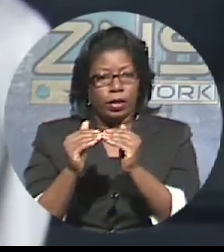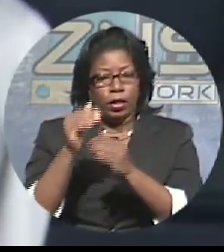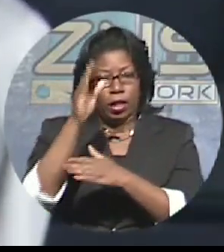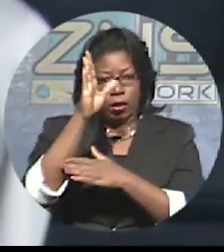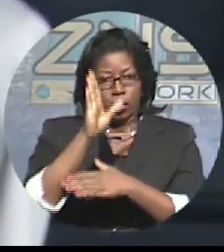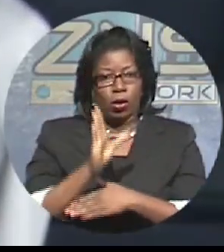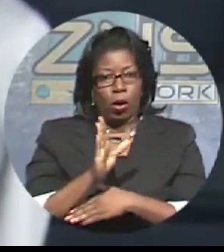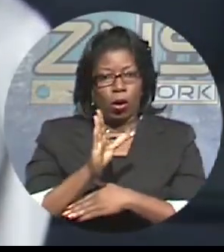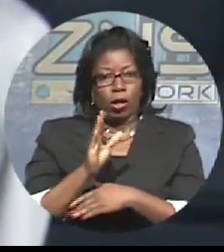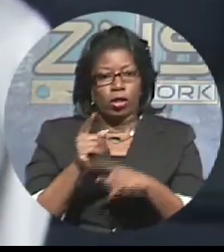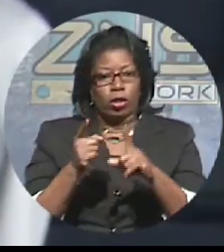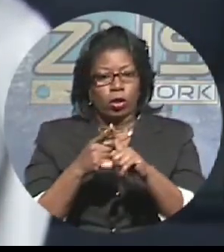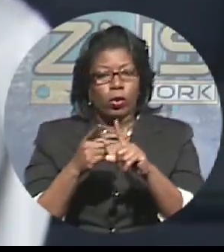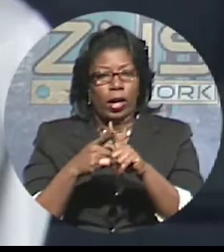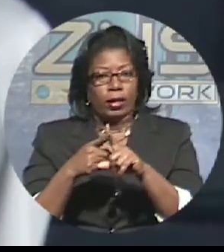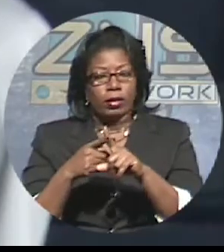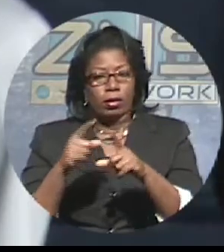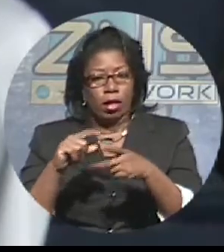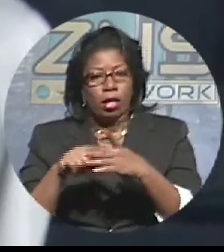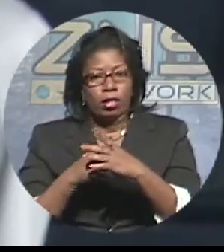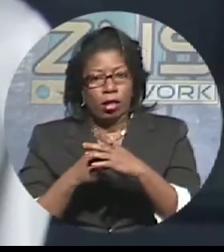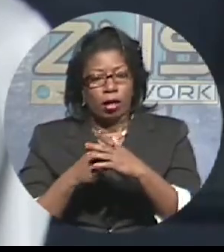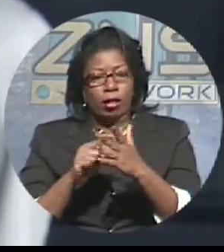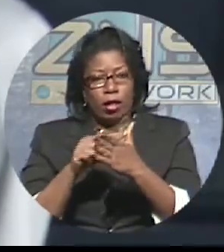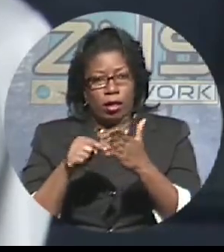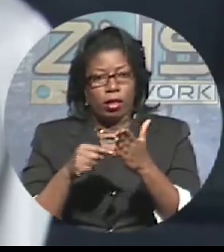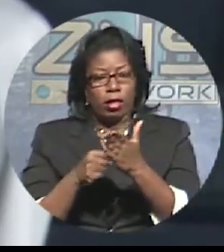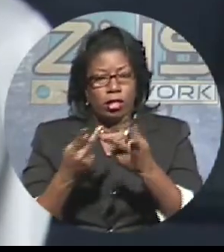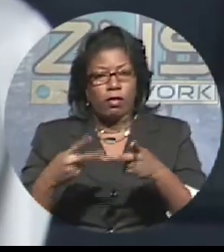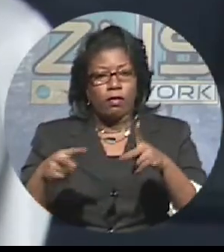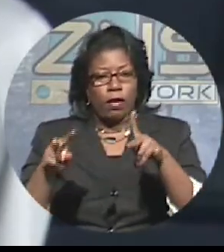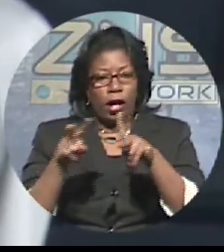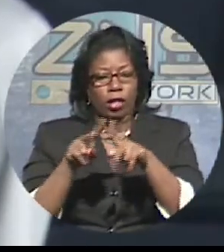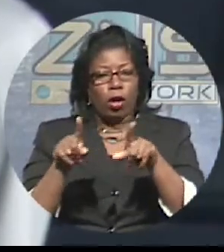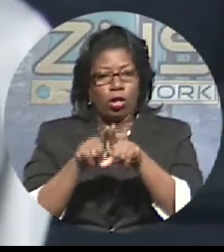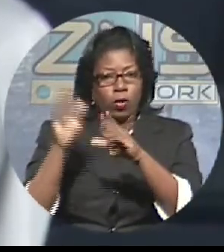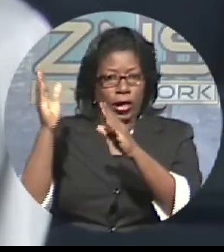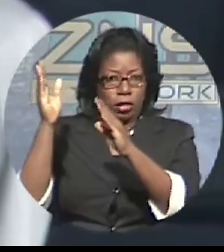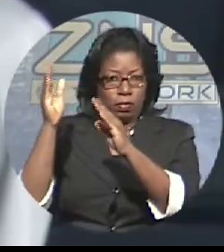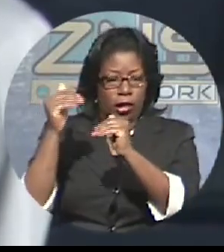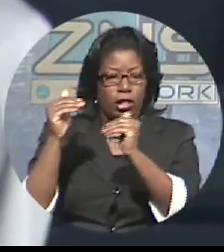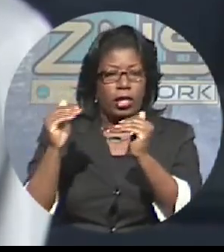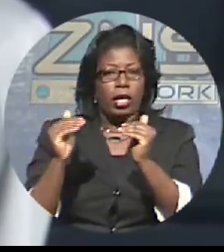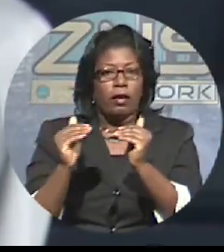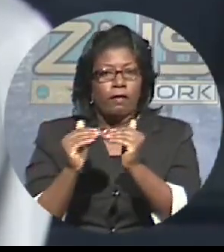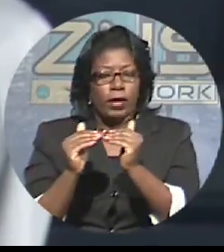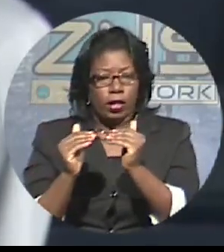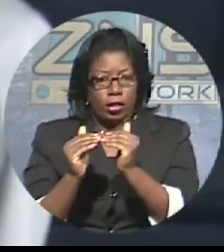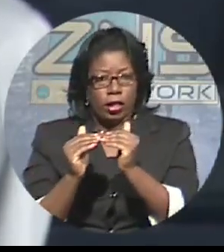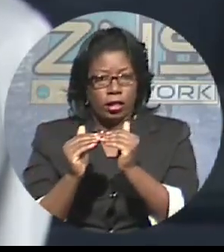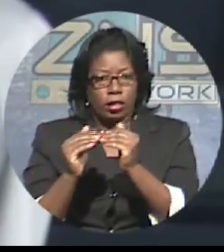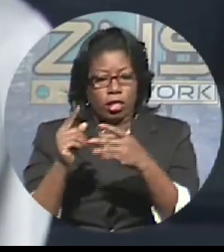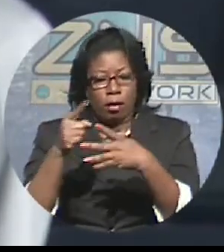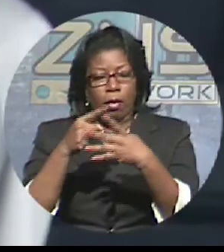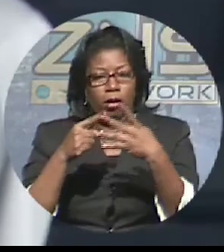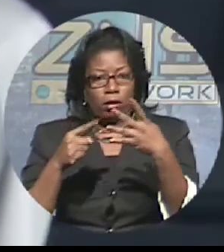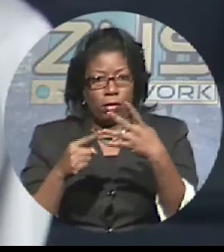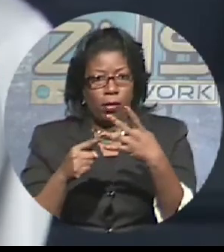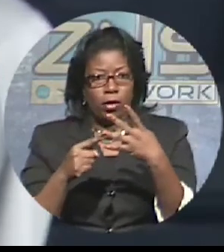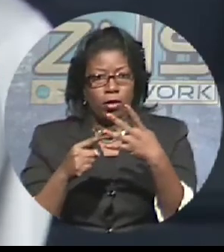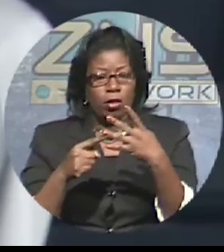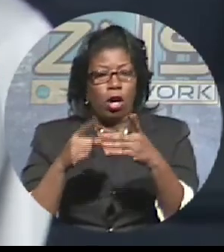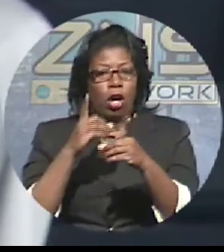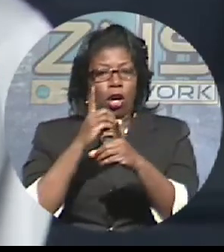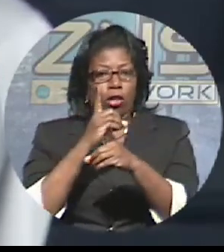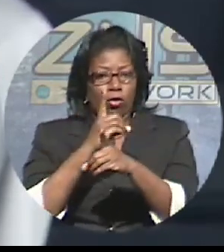God, who established such a value, is also expecting to see fair play from the members of the Royal